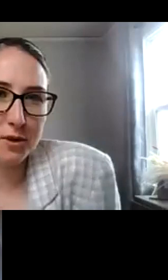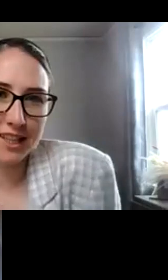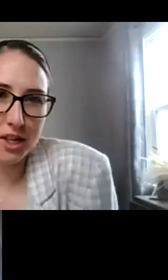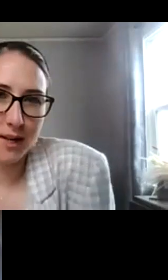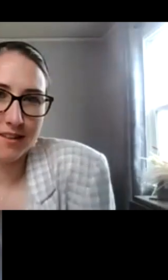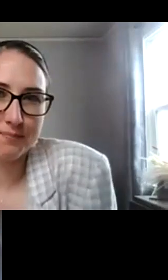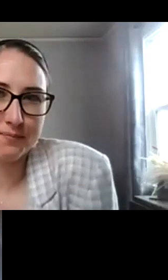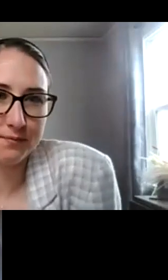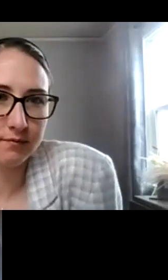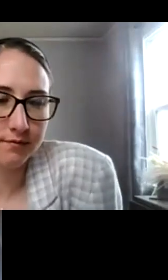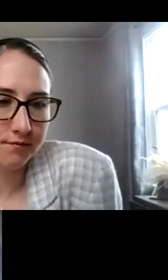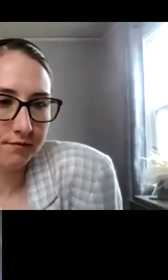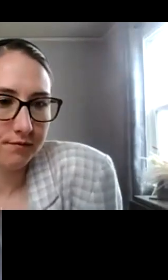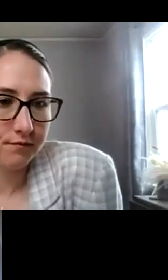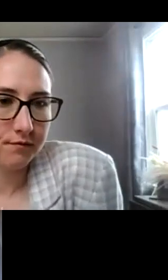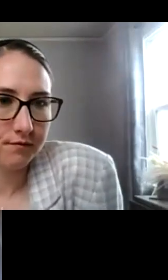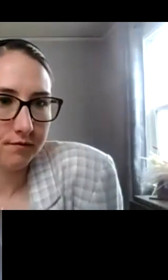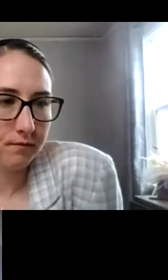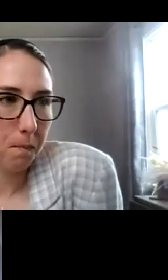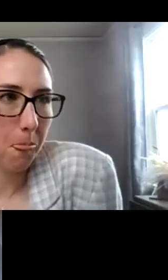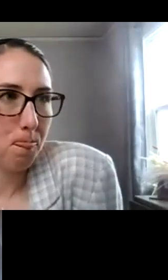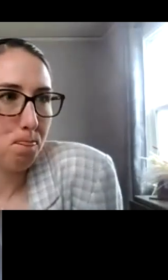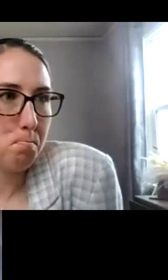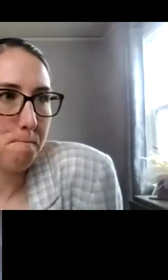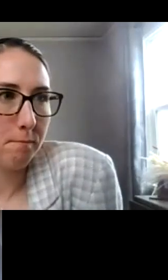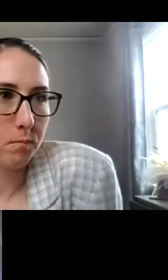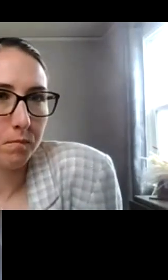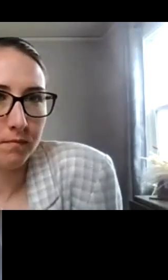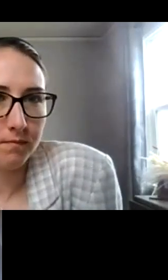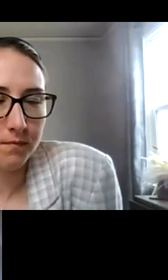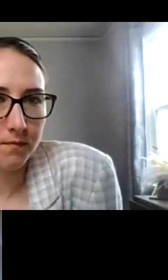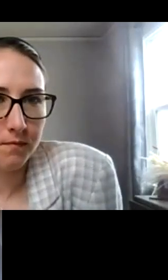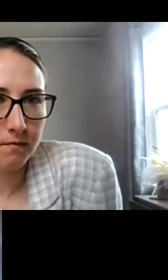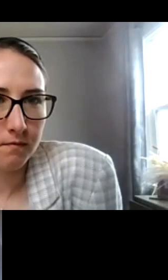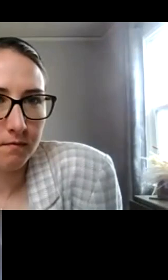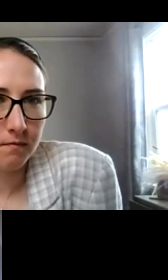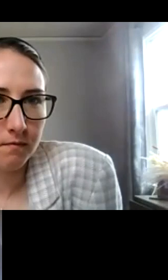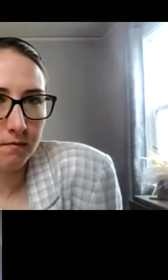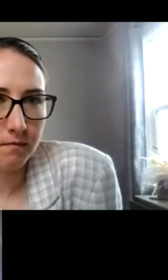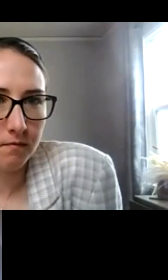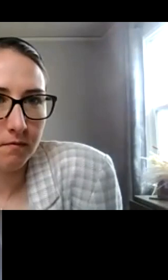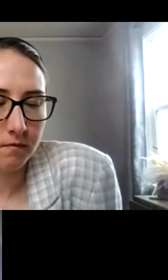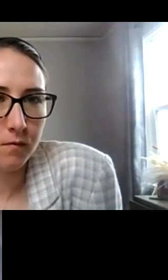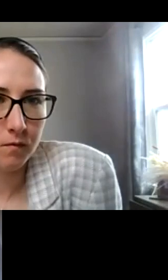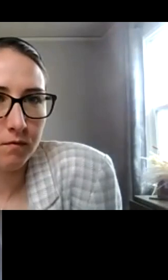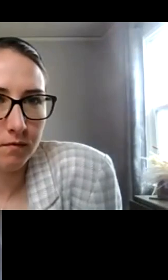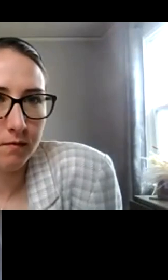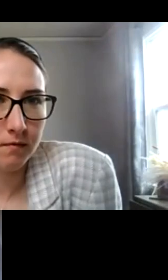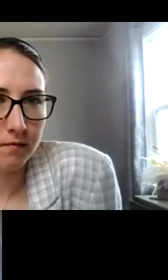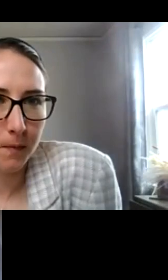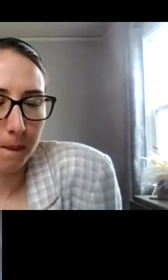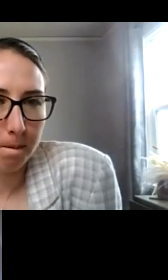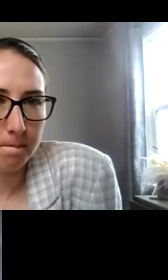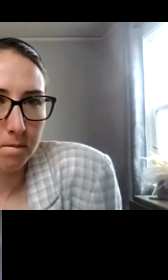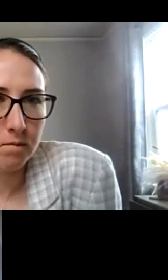Megan, do you want to jump in? Sure, real quick, just thank you. Person-centered in this space, I think, is